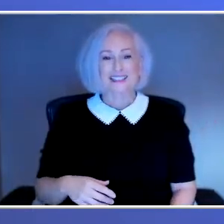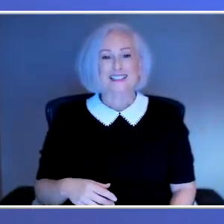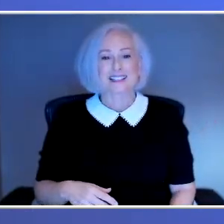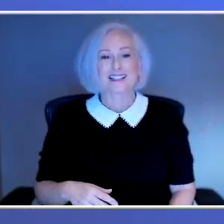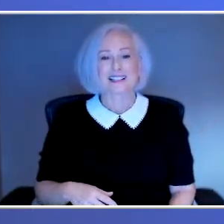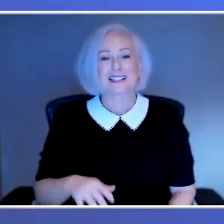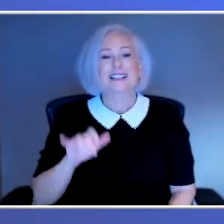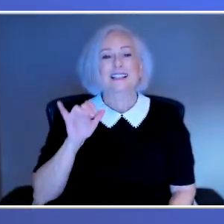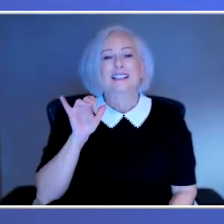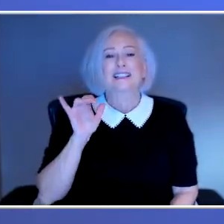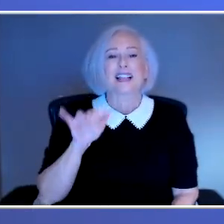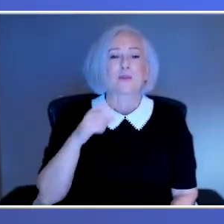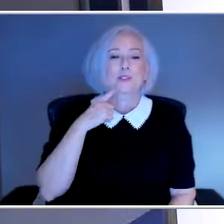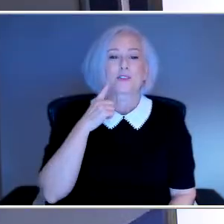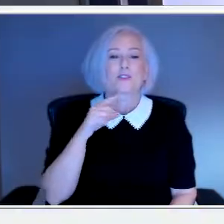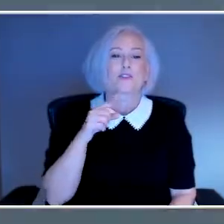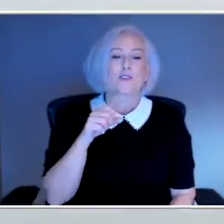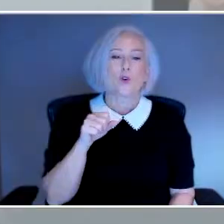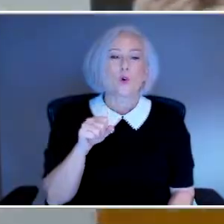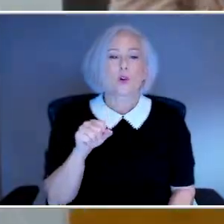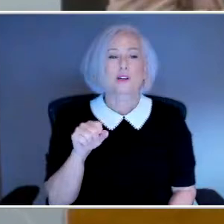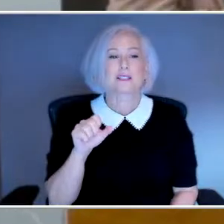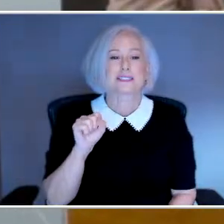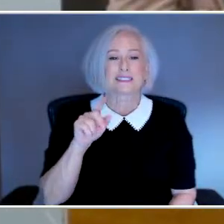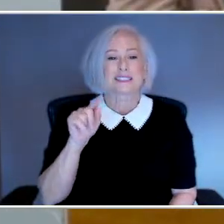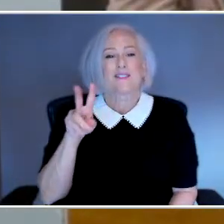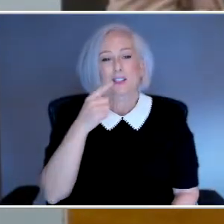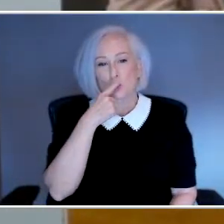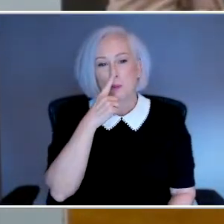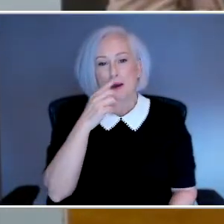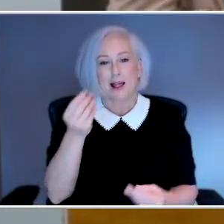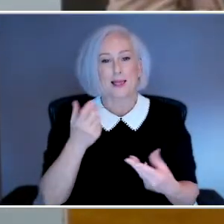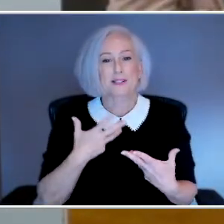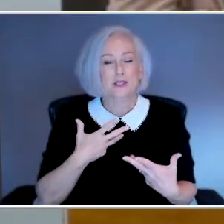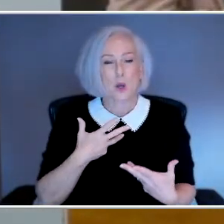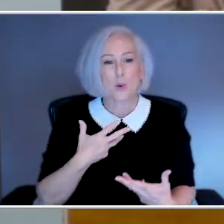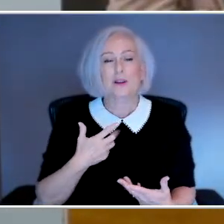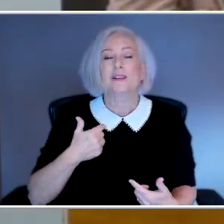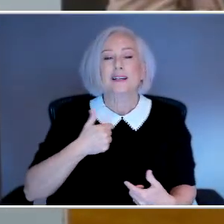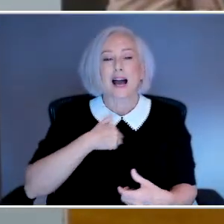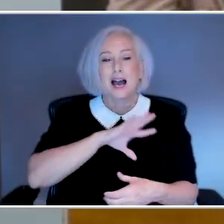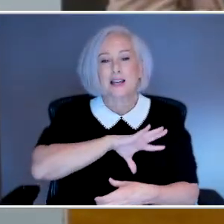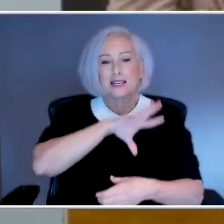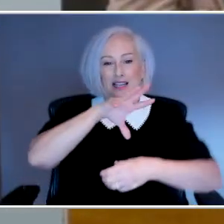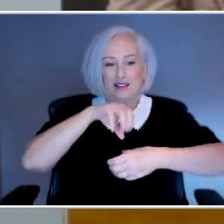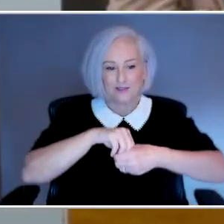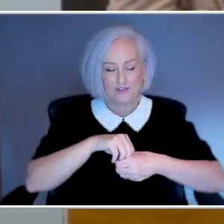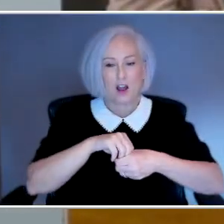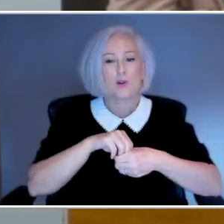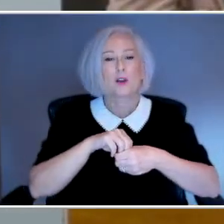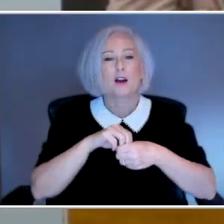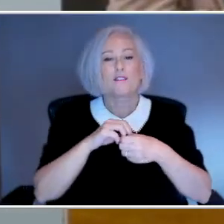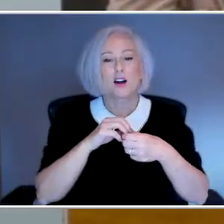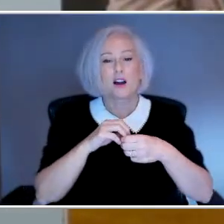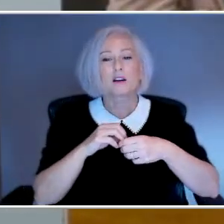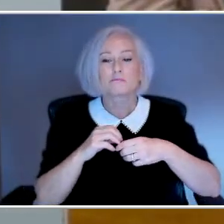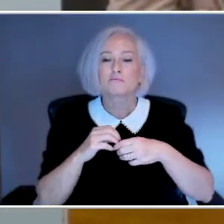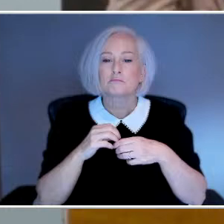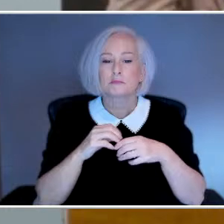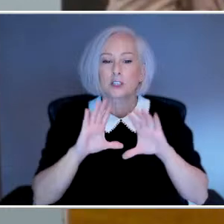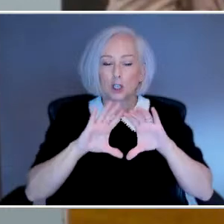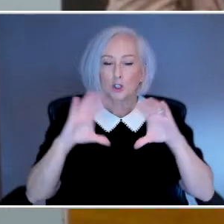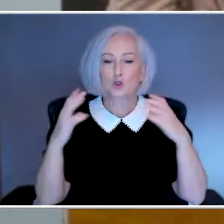Yes, Sharice Davids. Go back to that, because you met with her in D.C. So I'm part of a Debbie's Dream Foundation advocating for